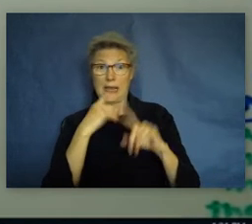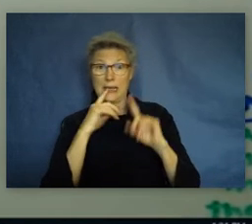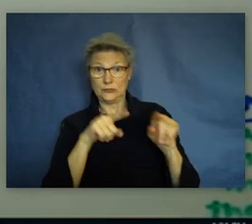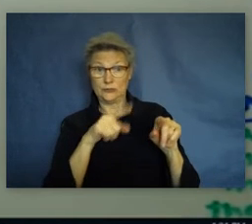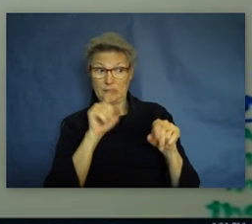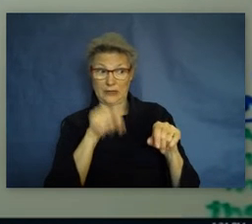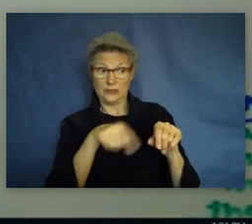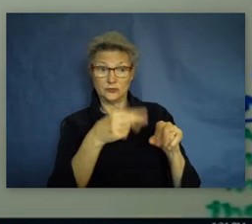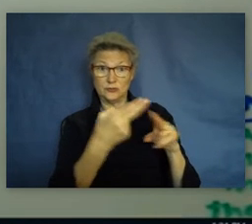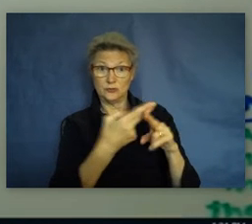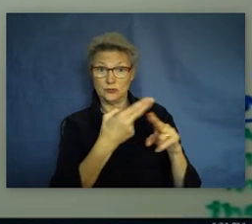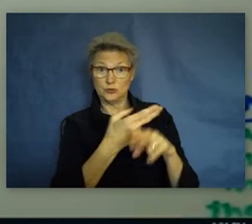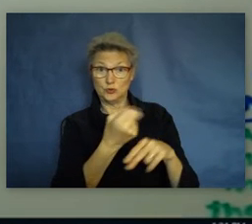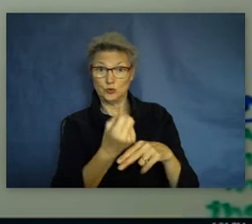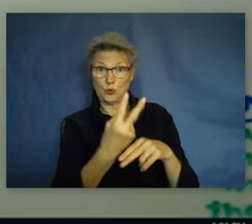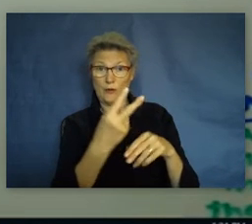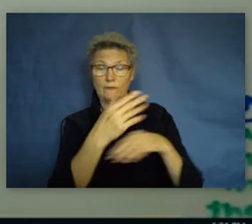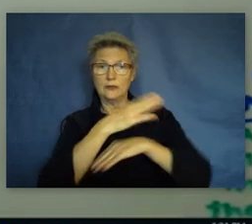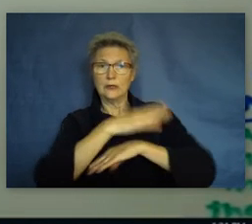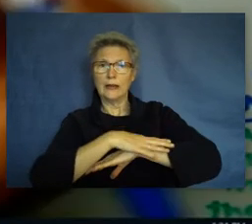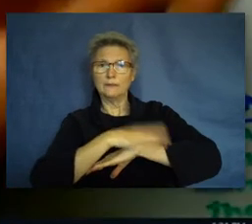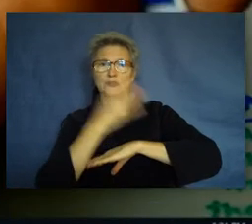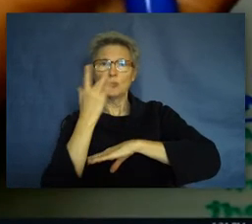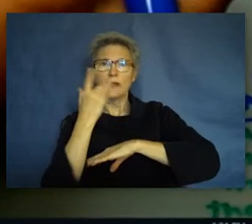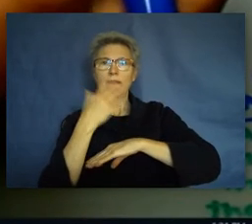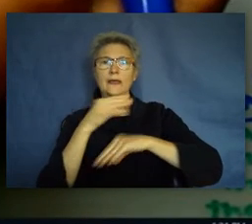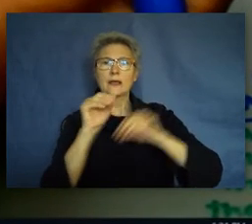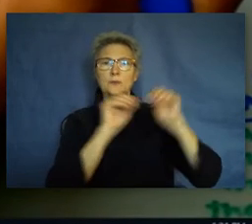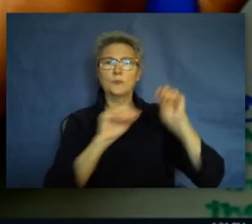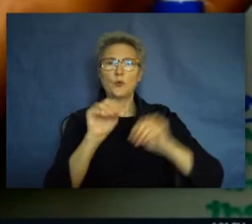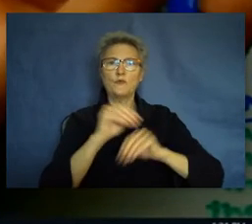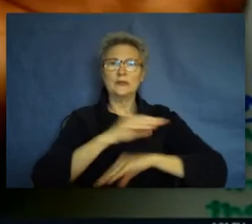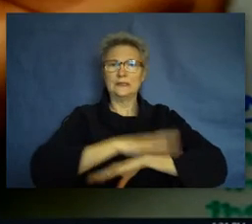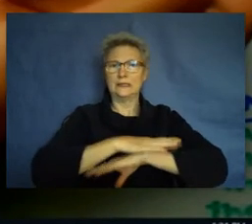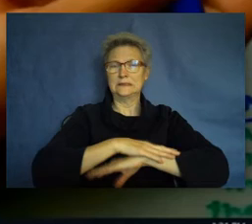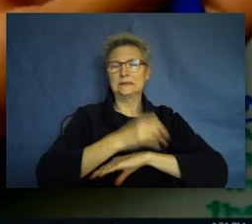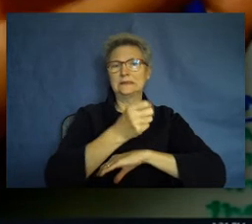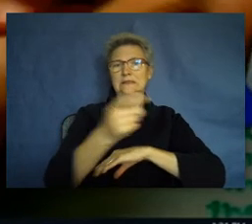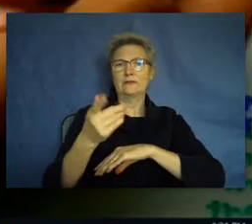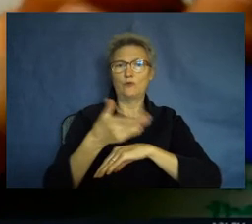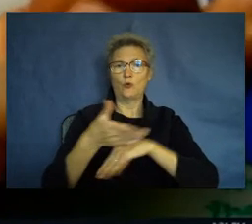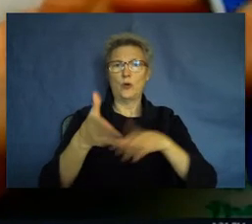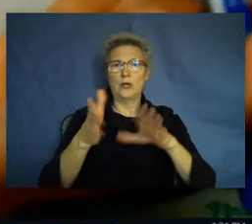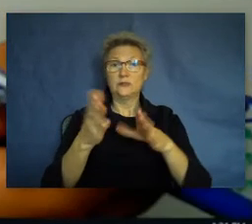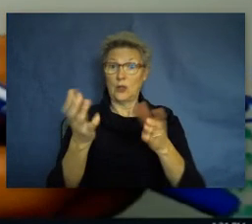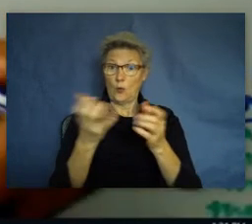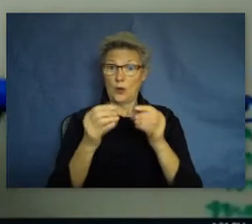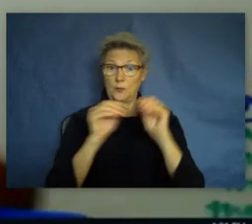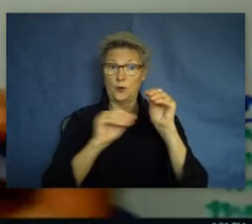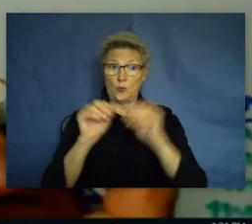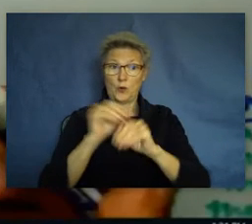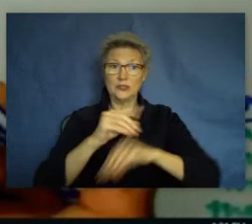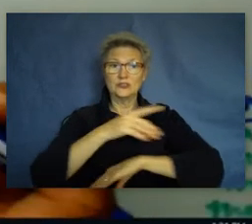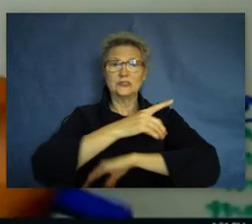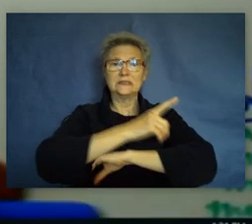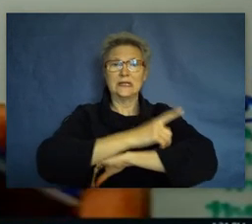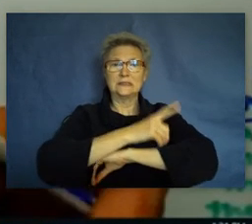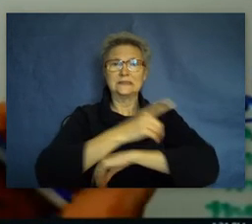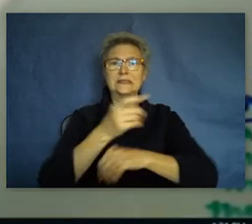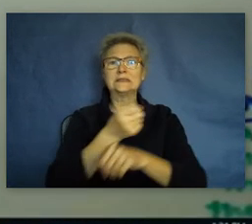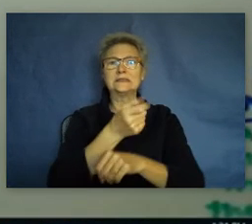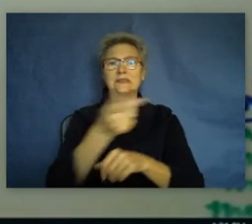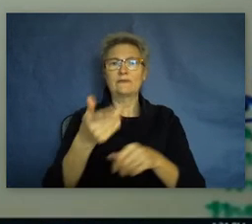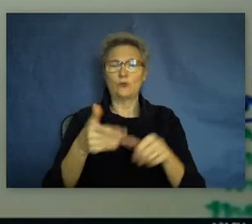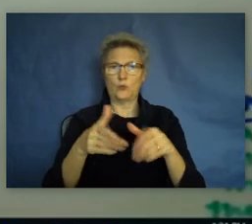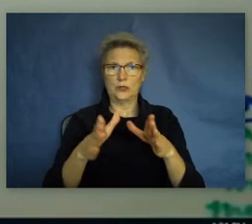they can arrange the desks in several ways. And that's one of the things they wanted. They wanted to be able to arrange the desks in several ways.